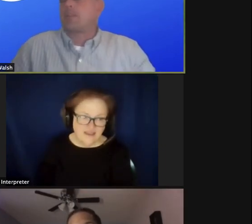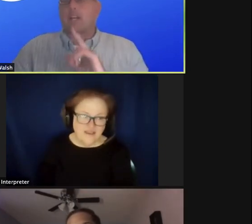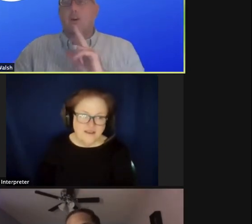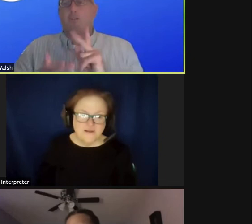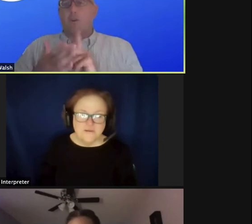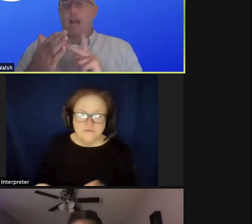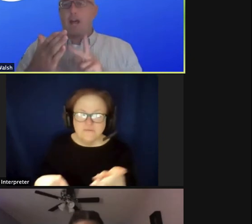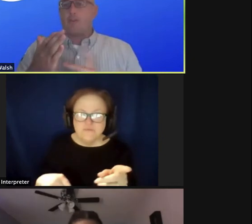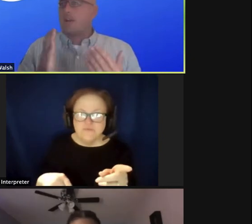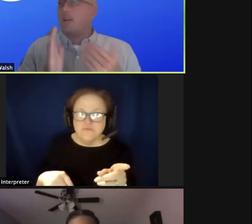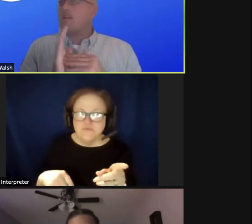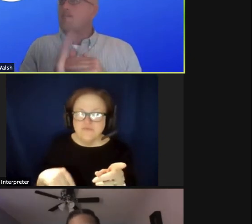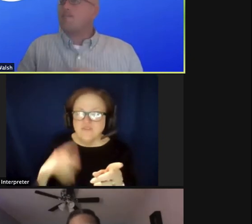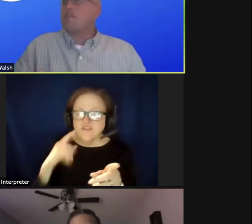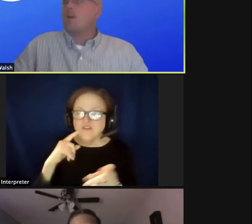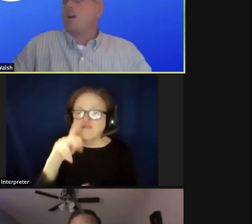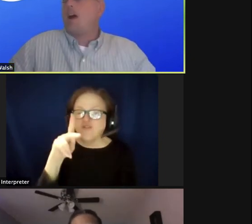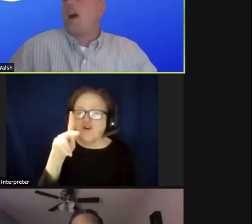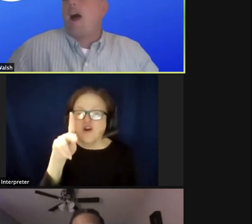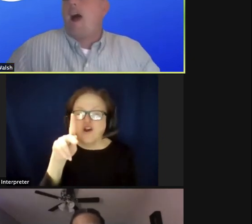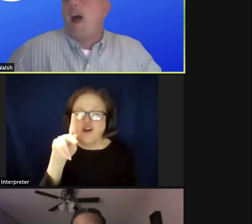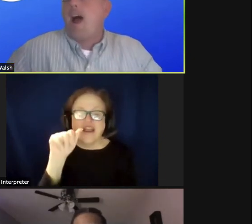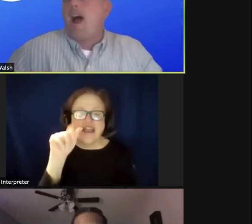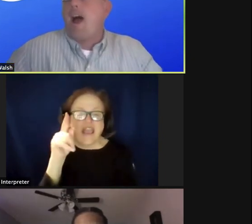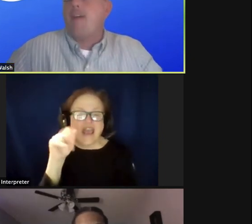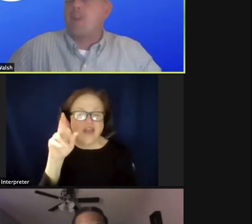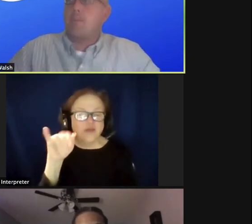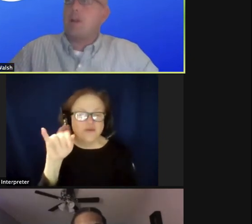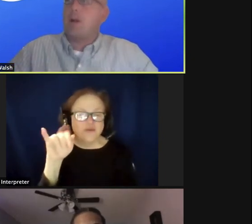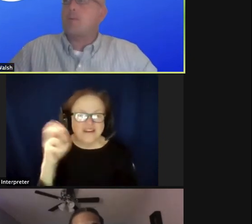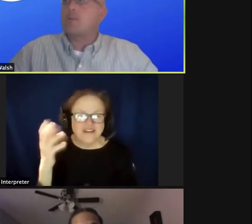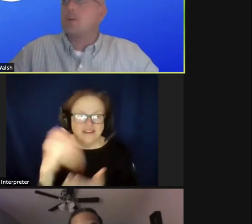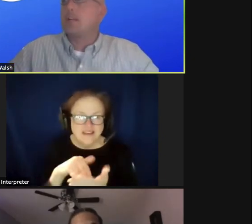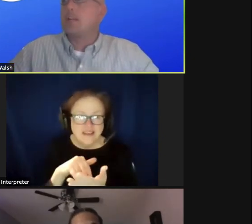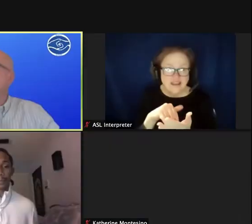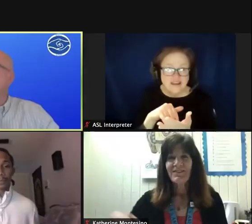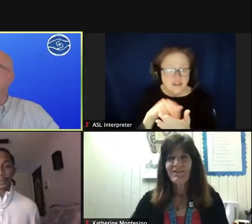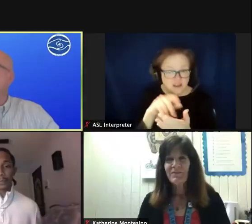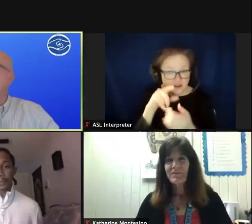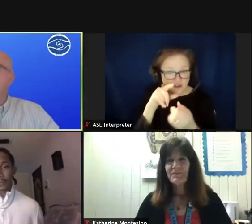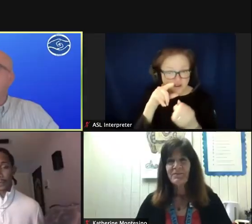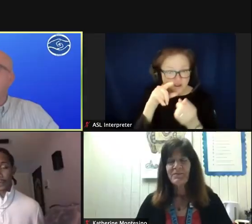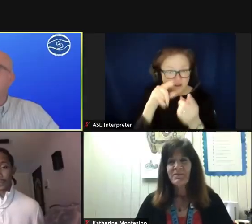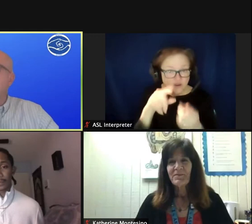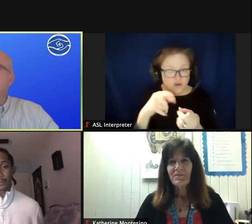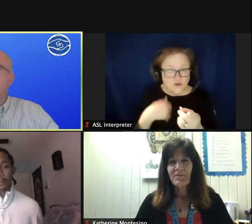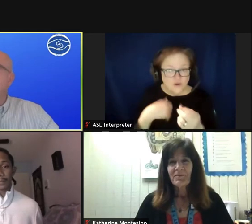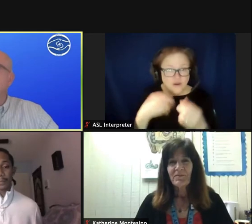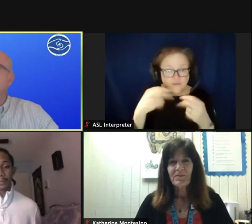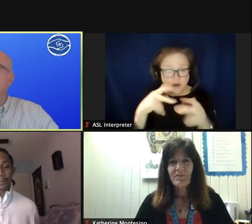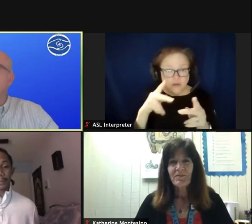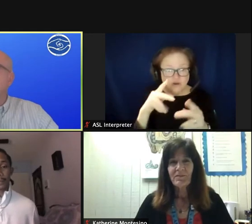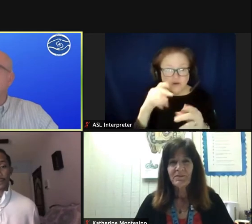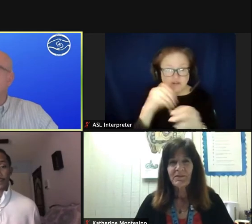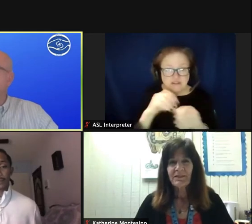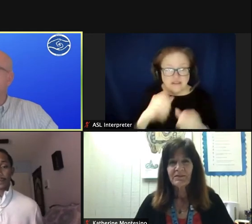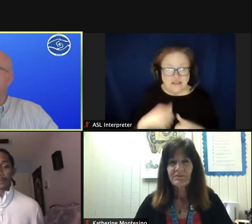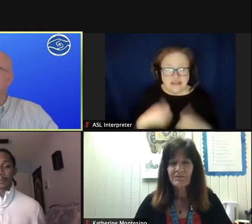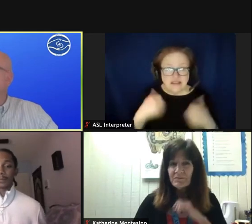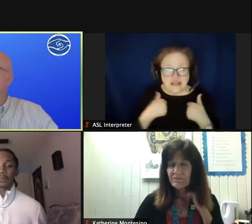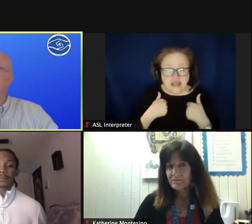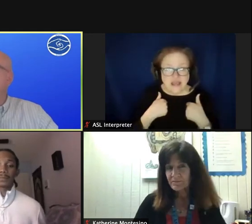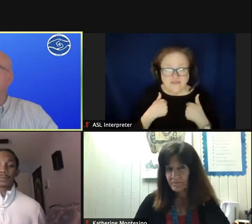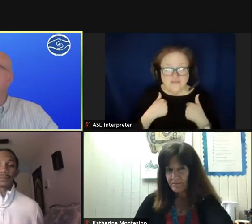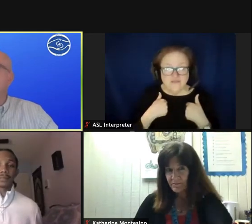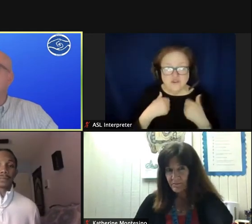This is going to go for Catherine again. Have there been opportunities in your life where you've been able to serve as a deaf